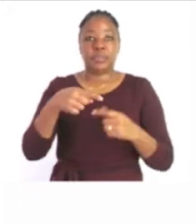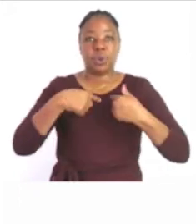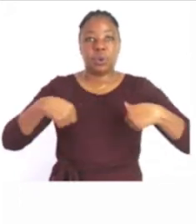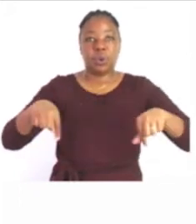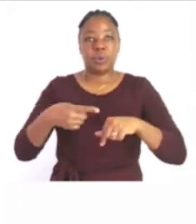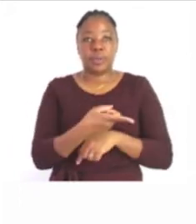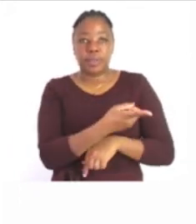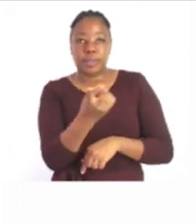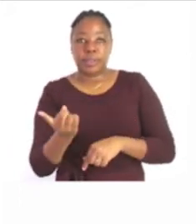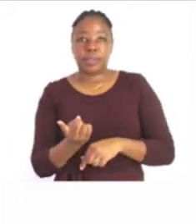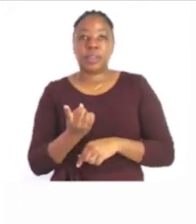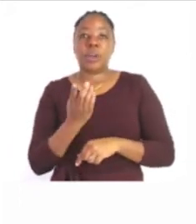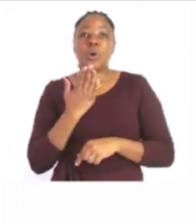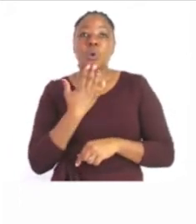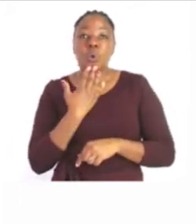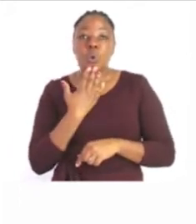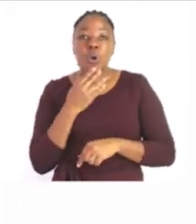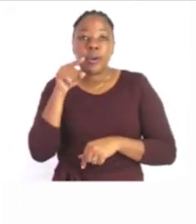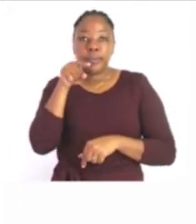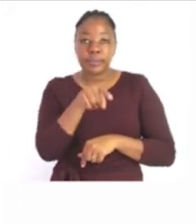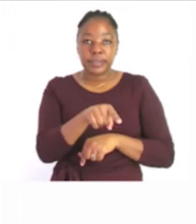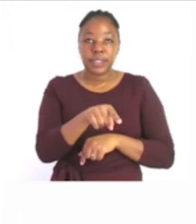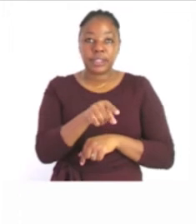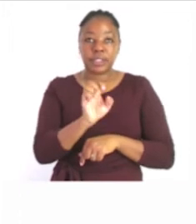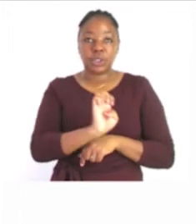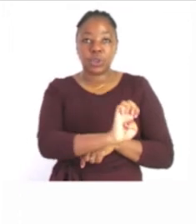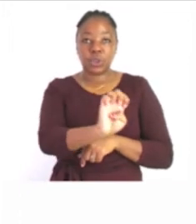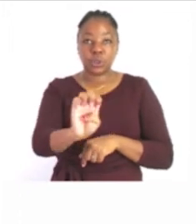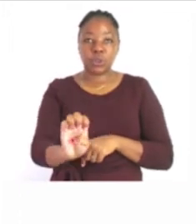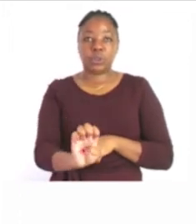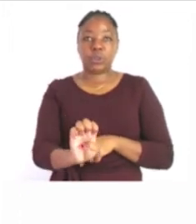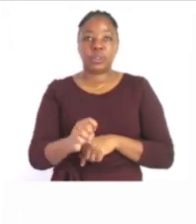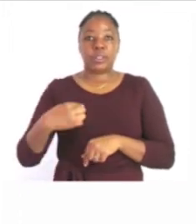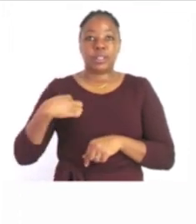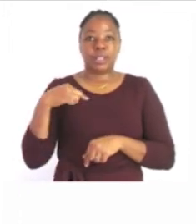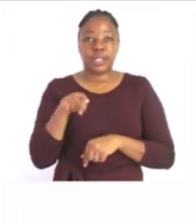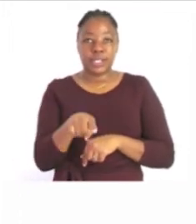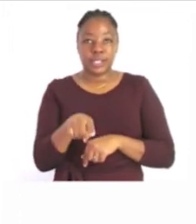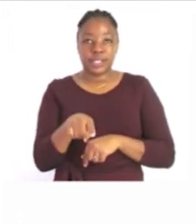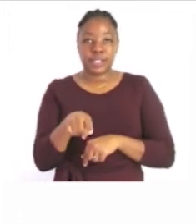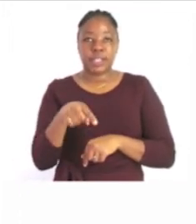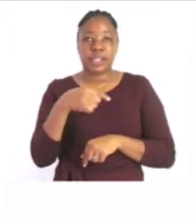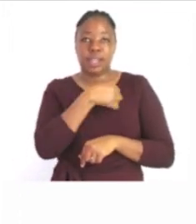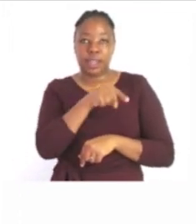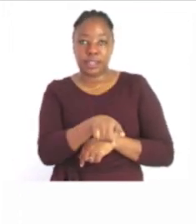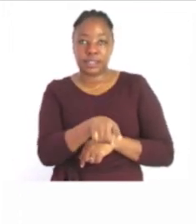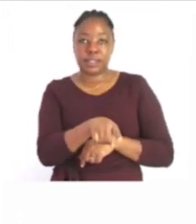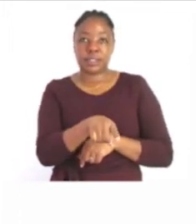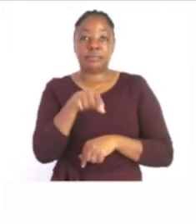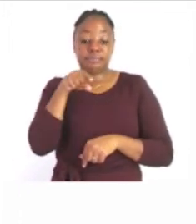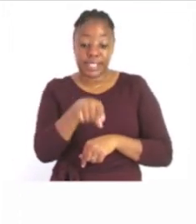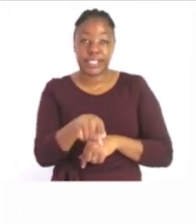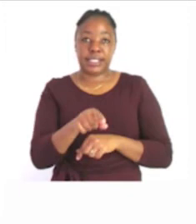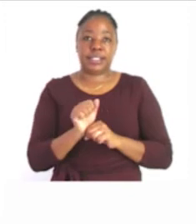we, they, who, that, yours, his, her,